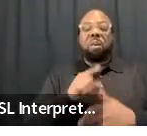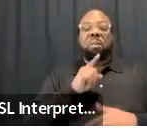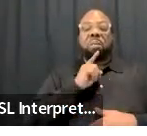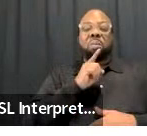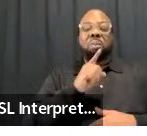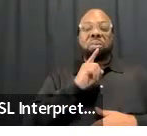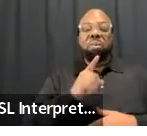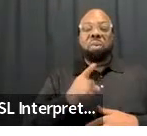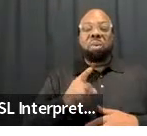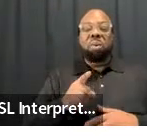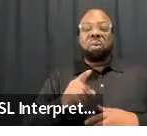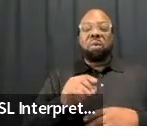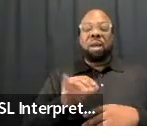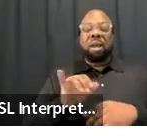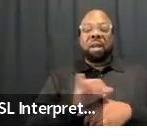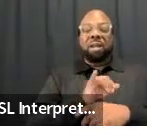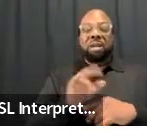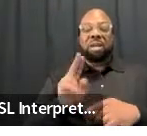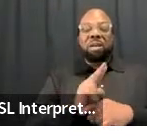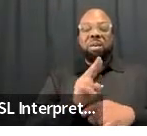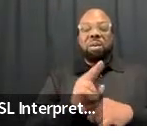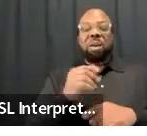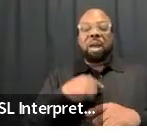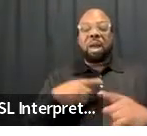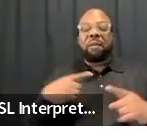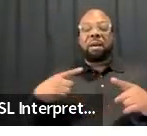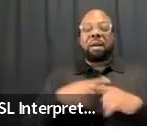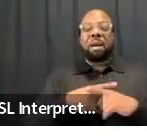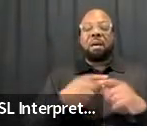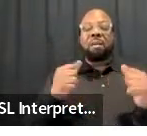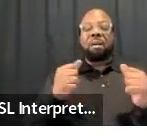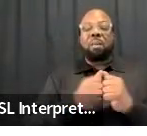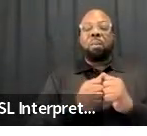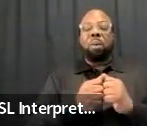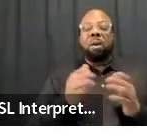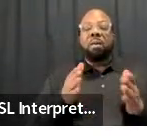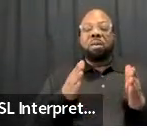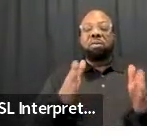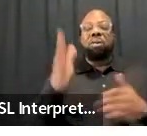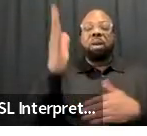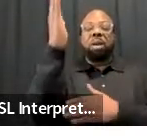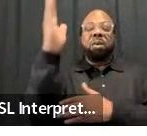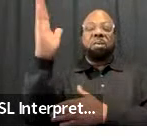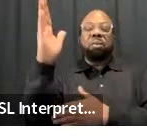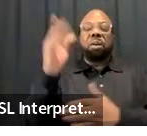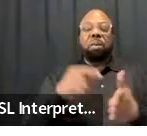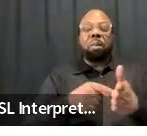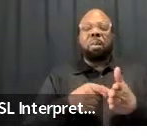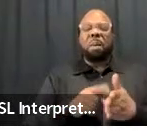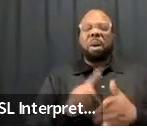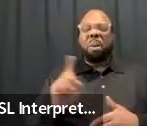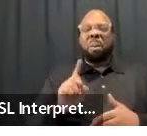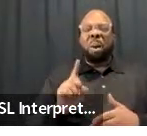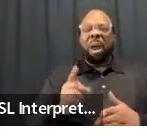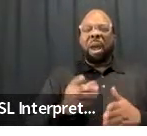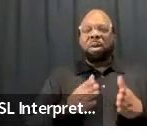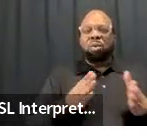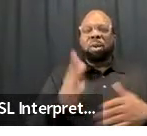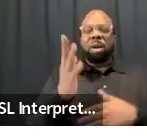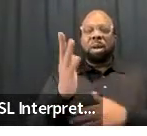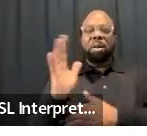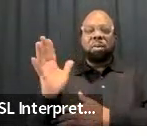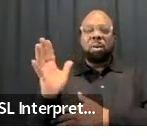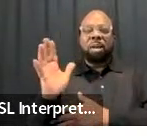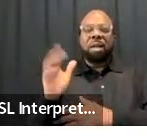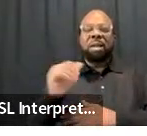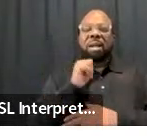manufacturing uses, and given their possible conflict with the street tree requirement. So where those street trees aren't not required because